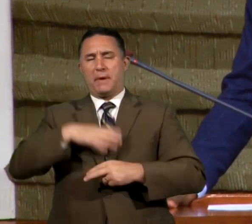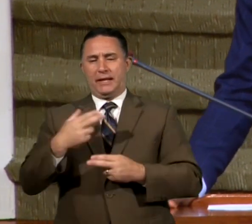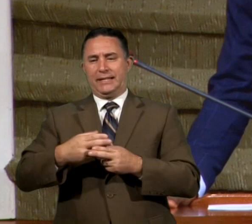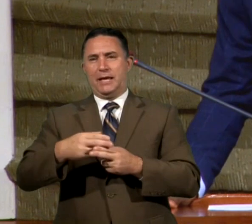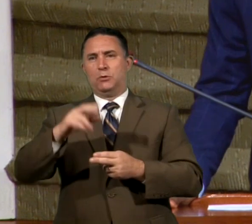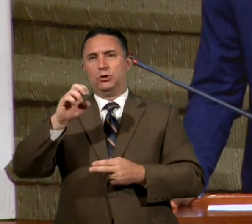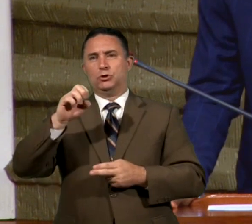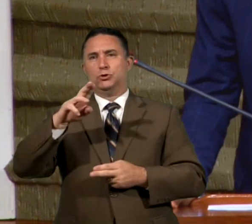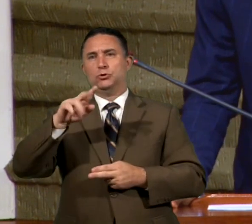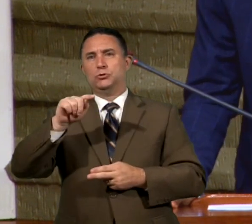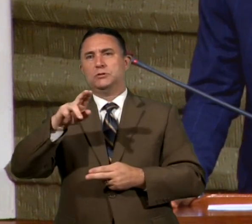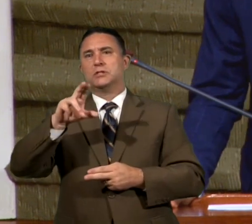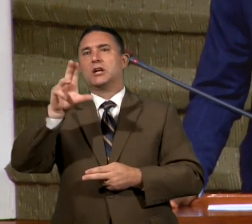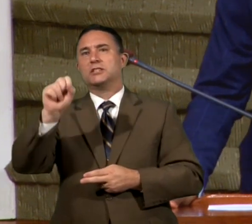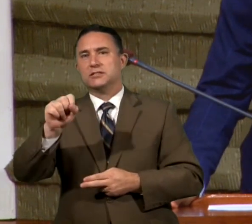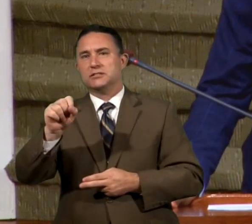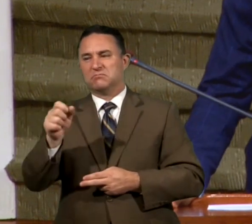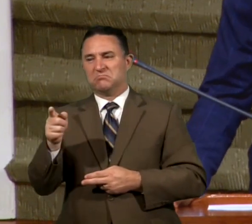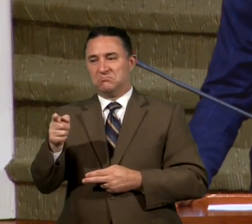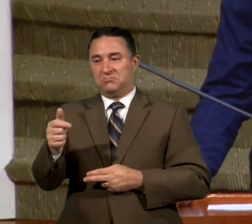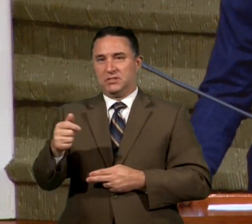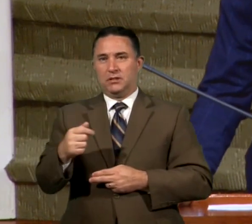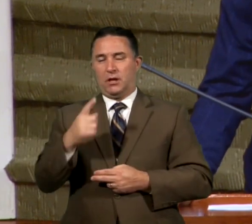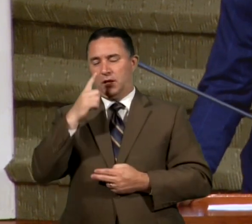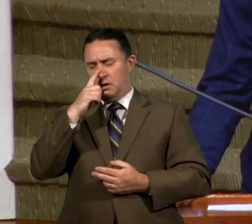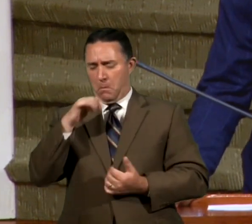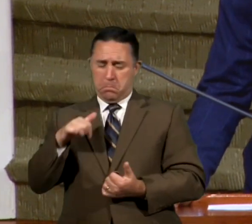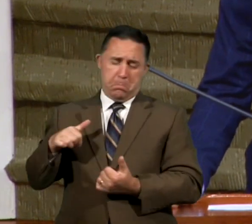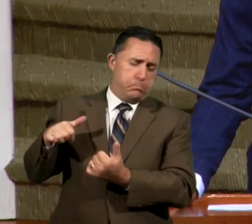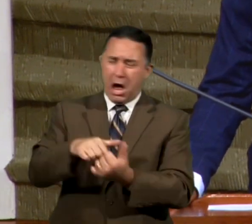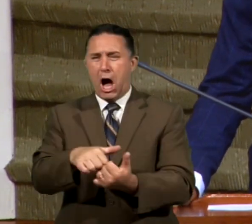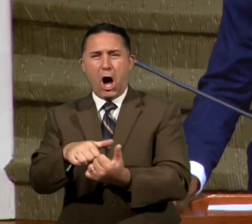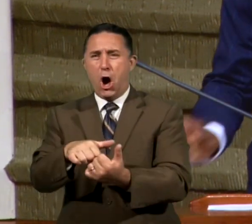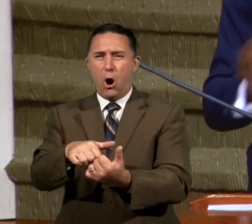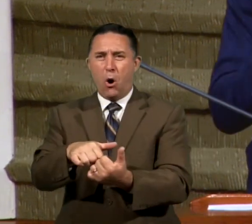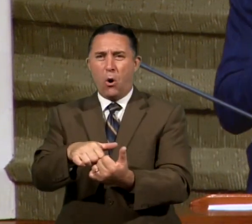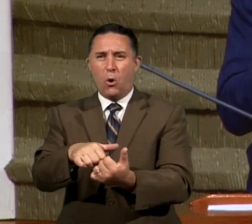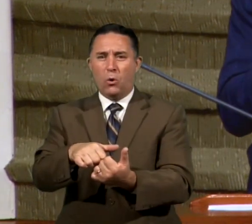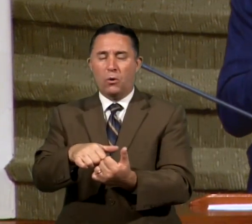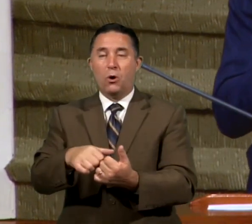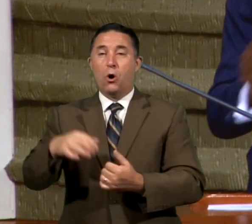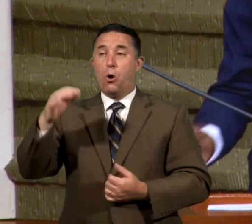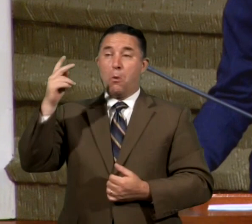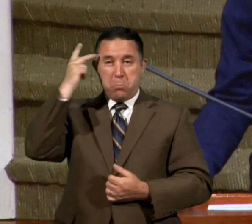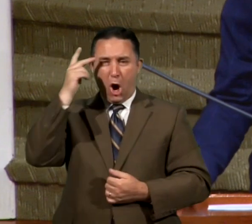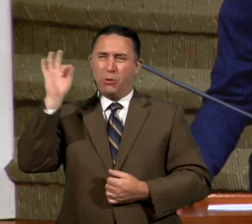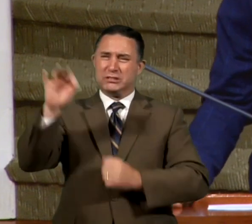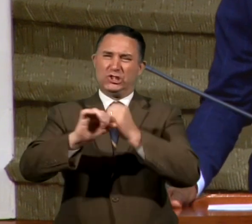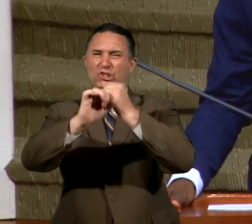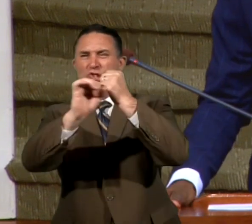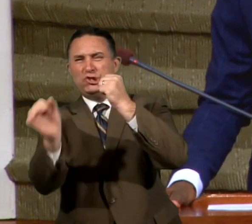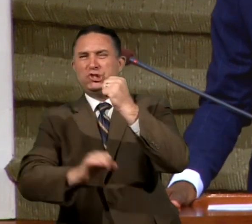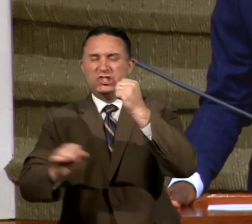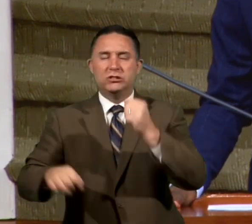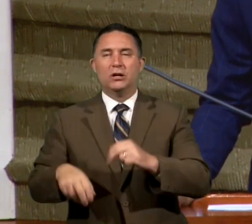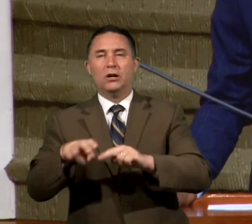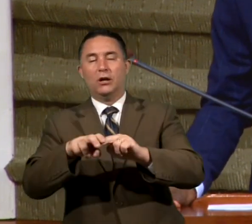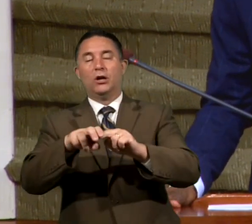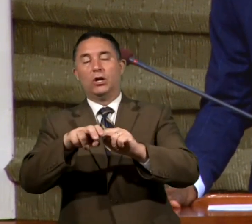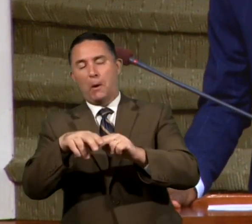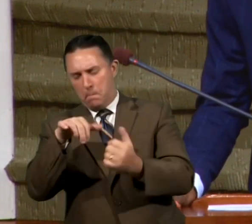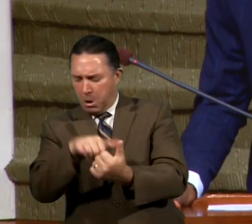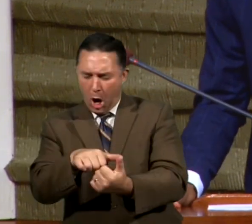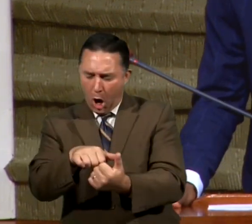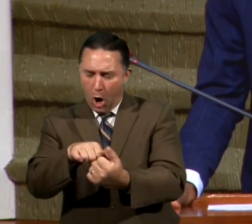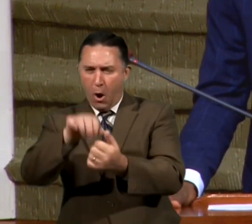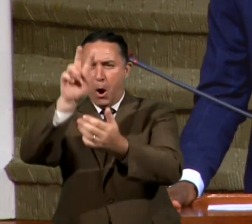Eutychus, being fallen into a deep sleep. And as Paul was long preaching, he was sunken down with sleep and